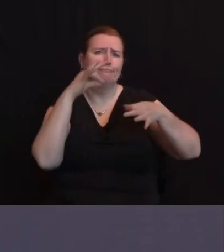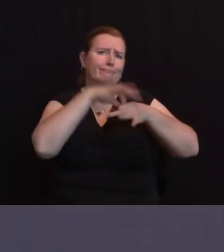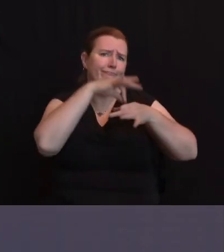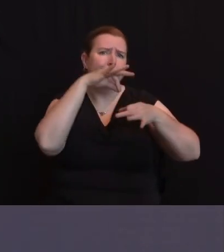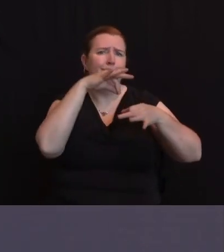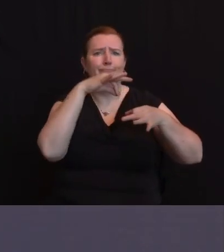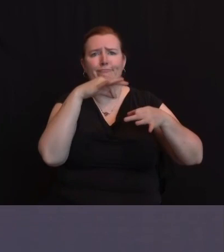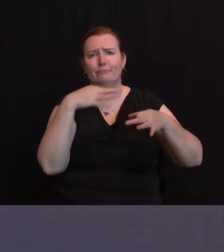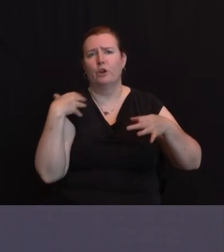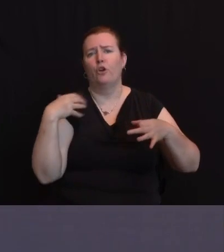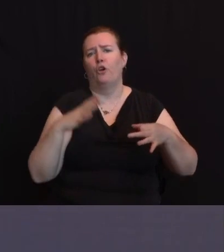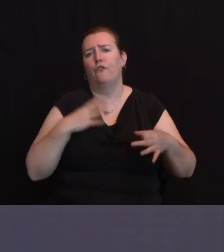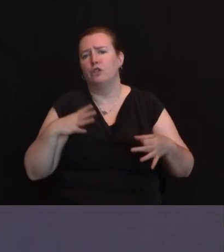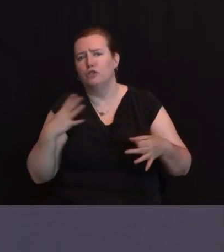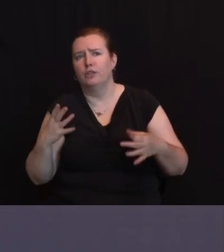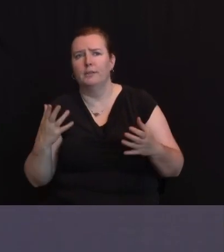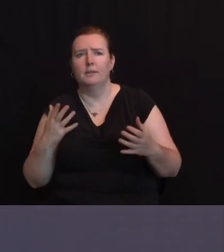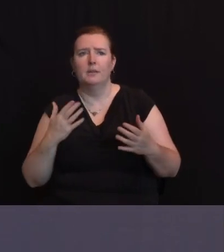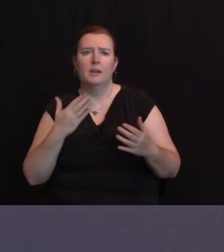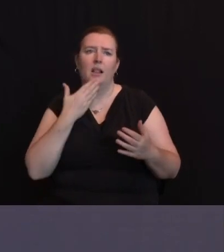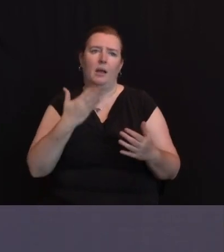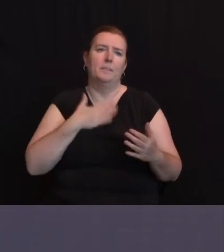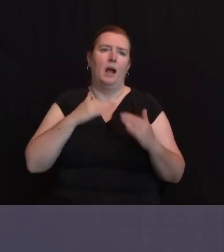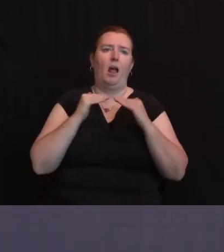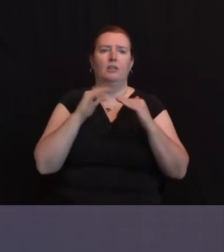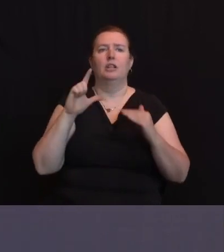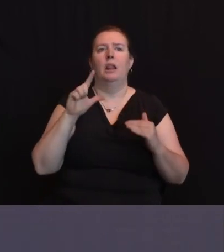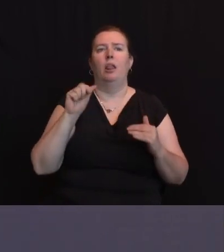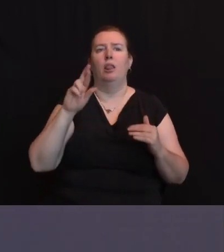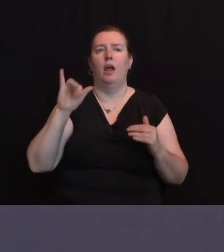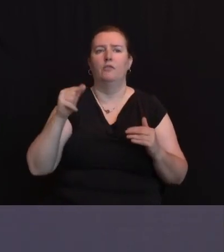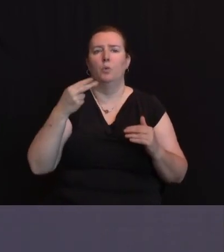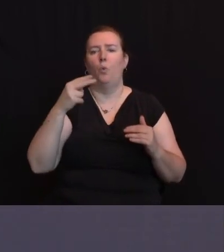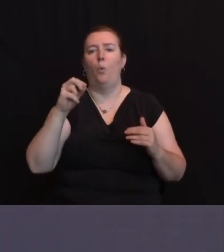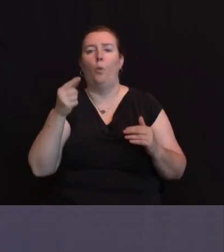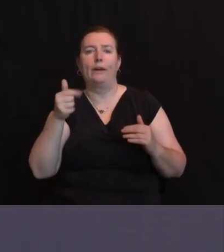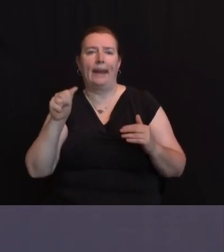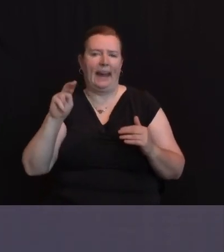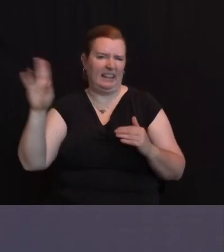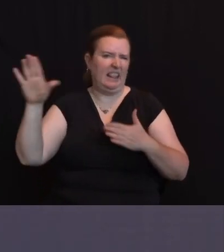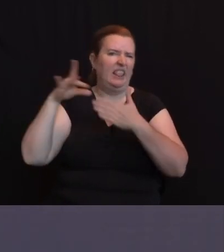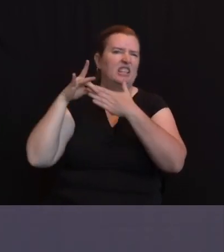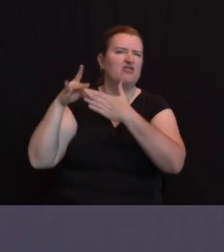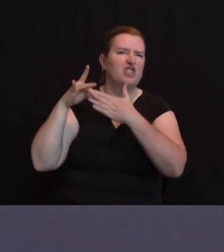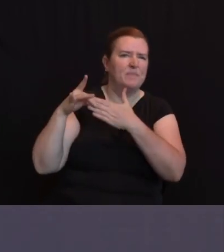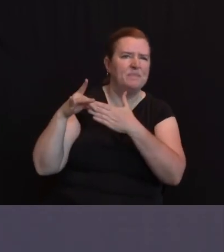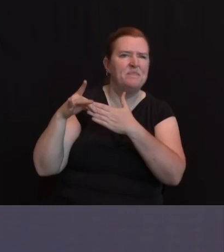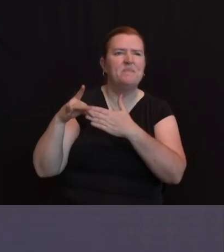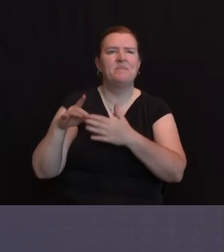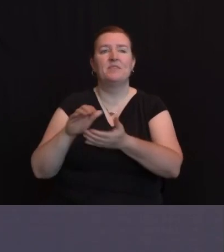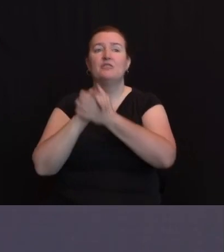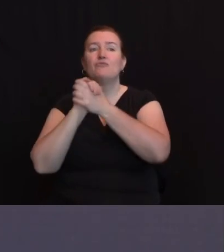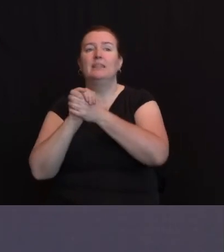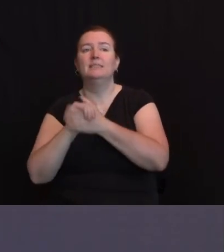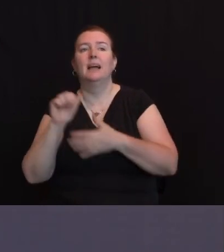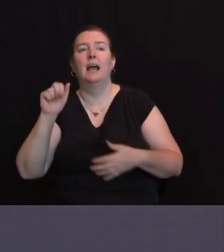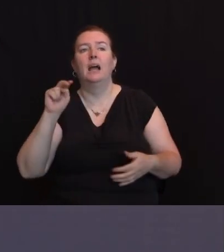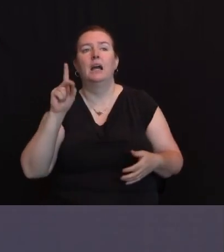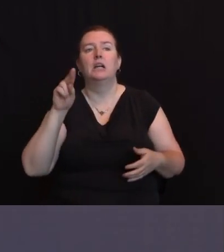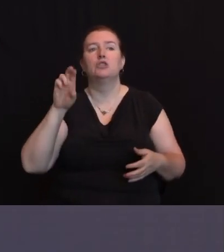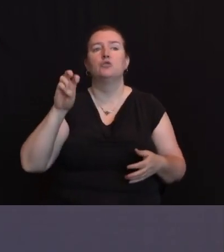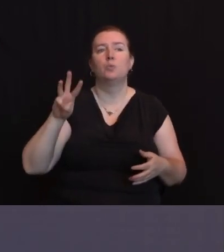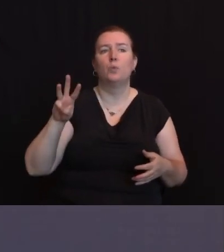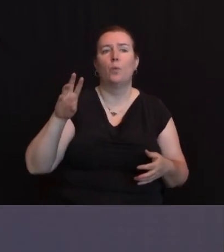my colleague Larry Hogan for his leadership, and I want to congratulate Governor Andrew Cuomo, who is taking over as chair of the National